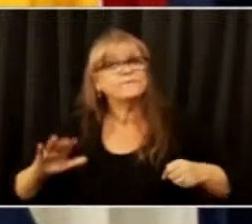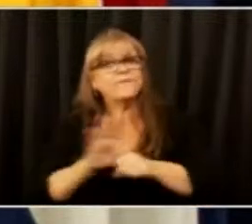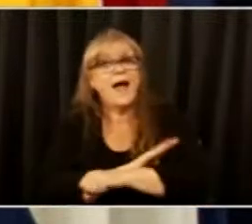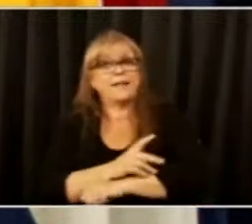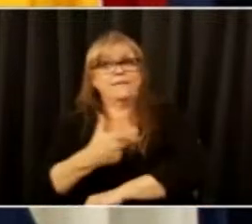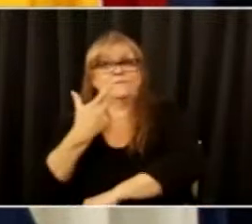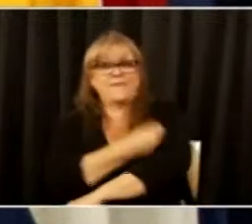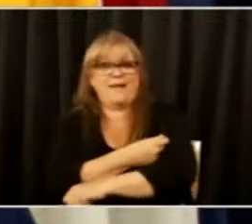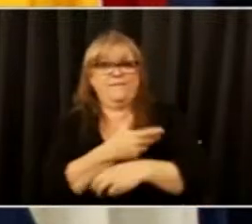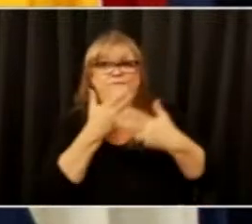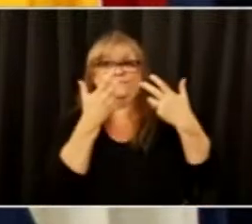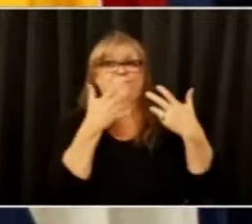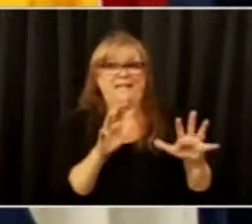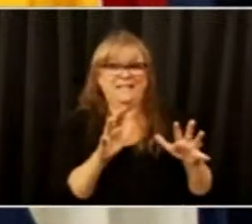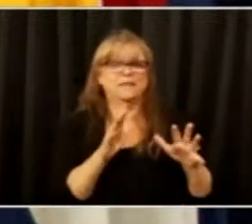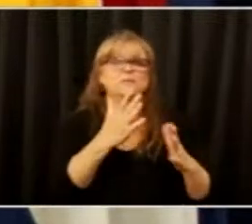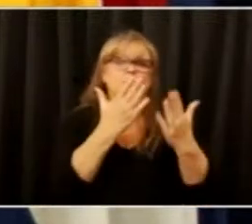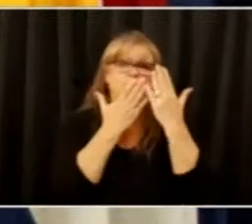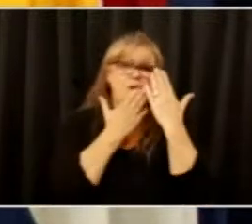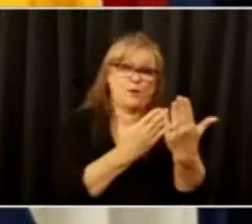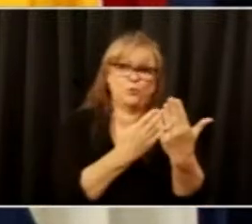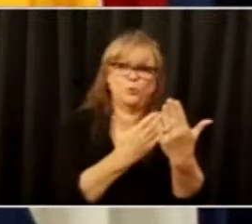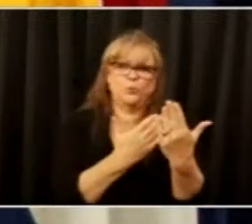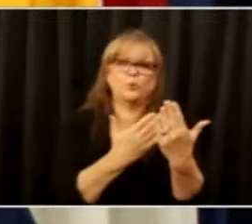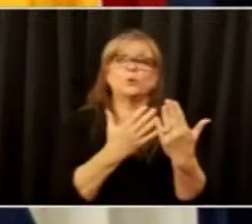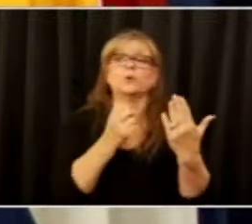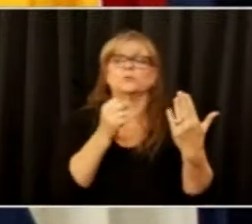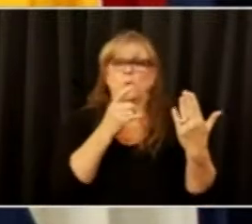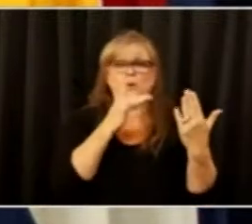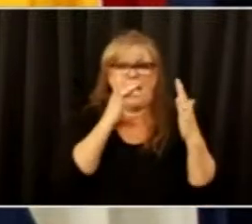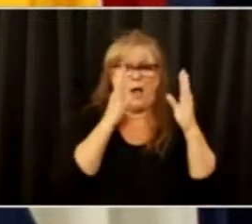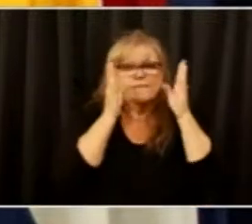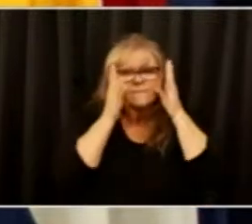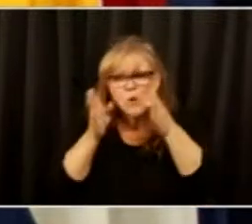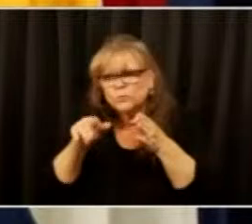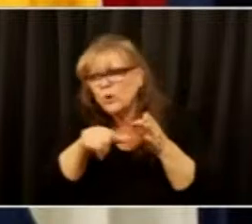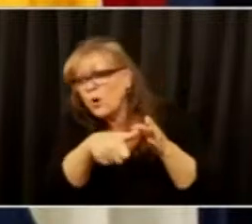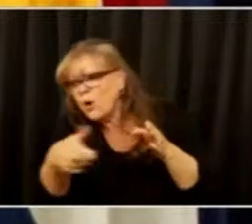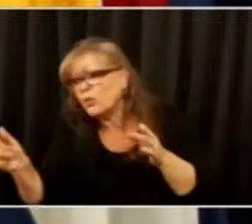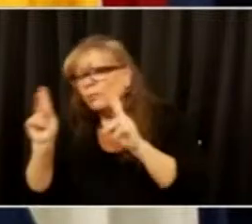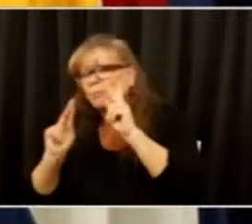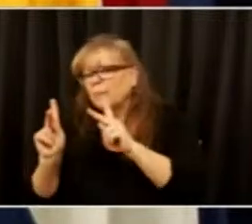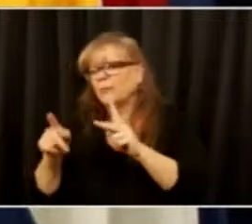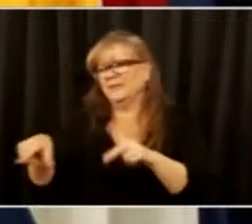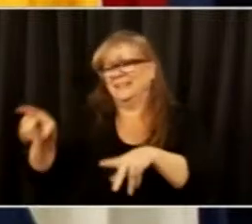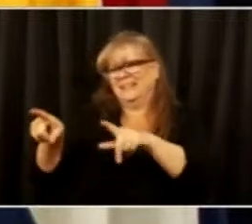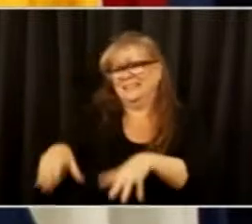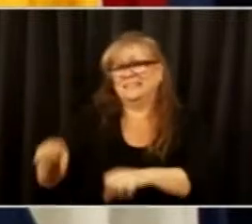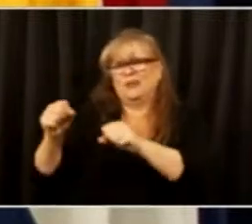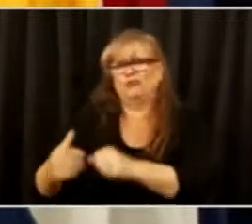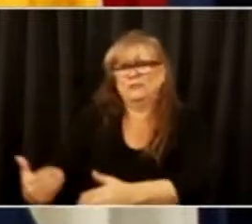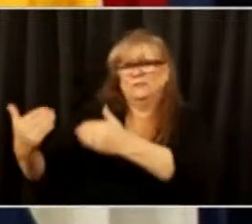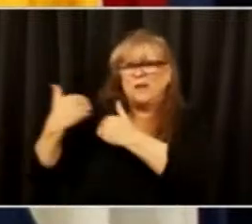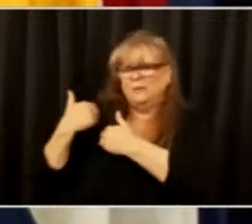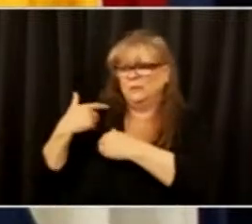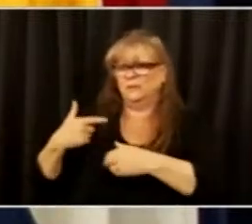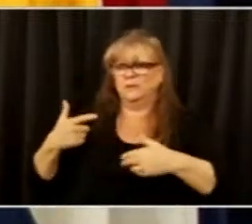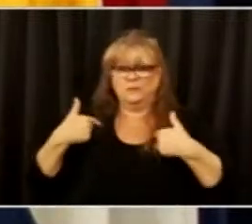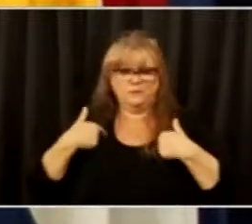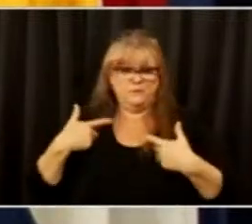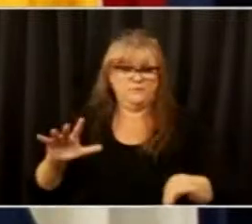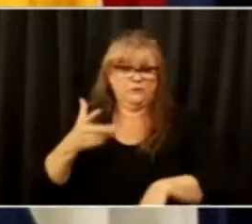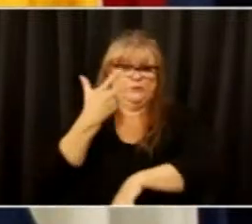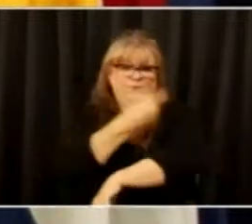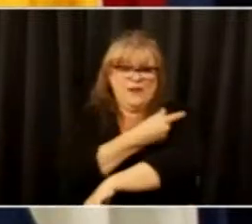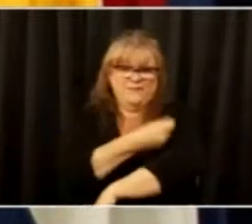to really take this on yourself as a matter of personal responsibility to get vaccinated. If you've been vaccinated once, complete that vaccination